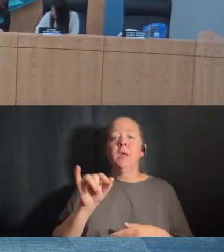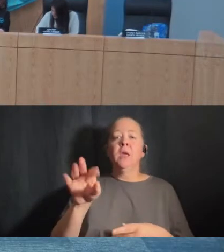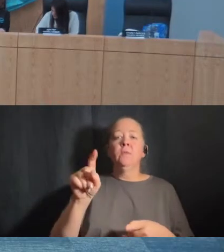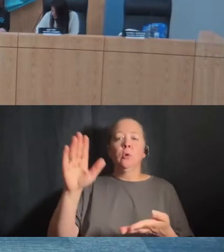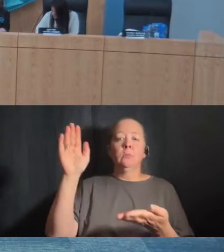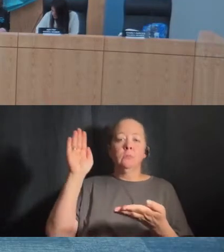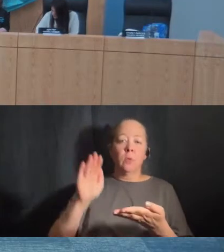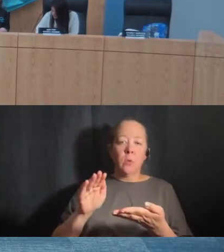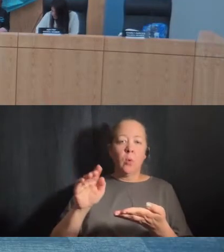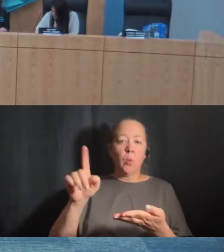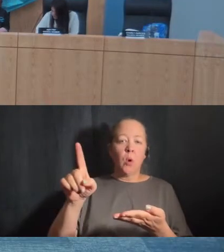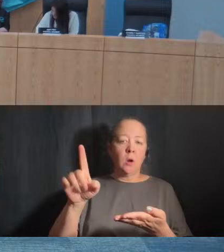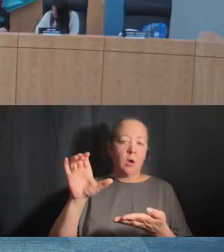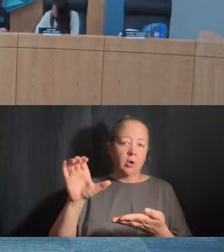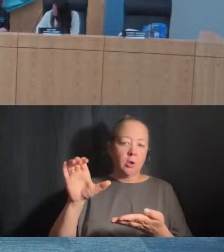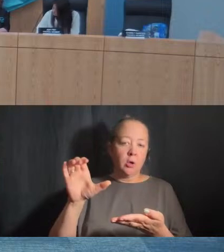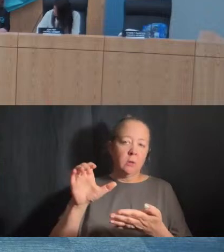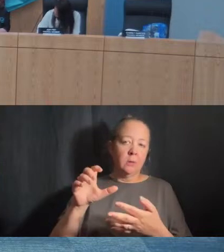spending down to like